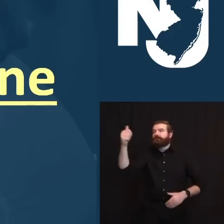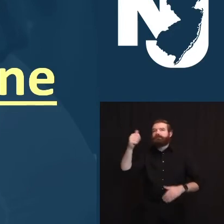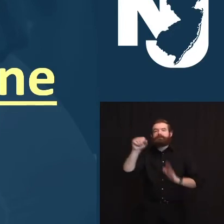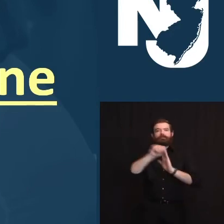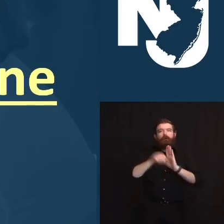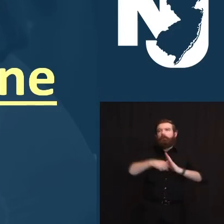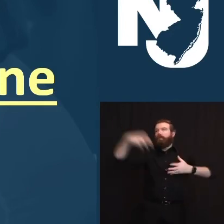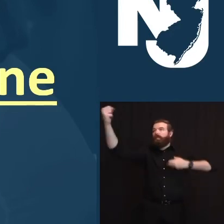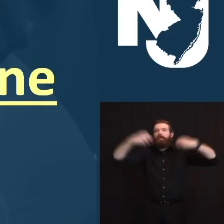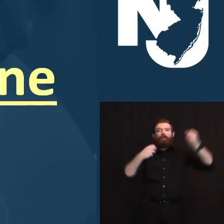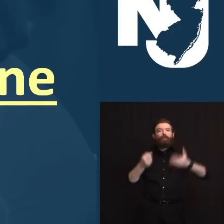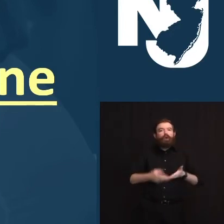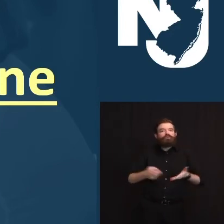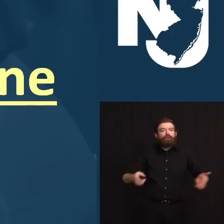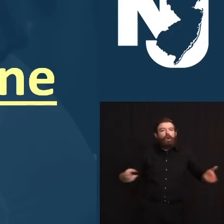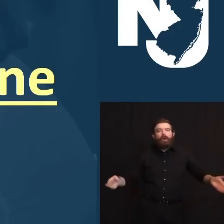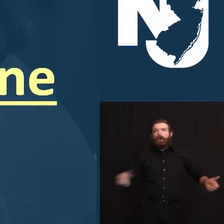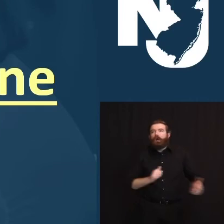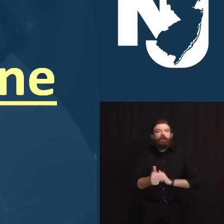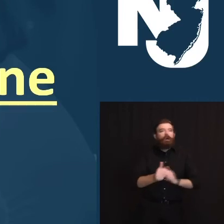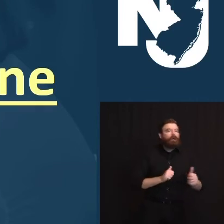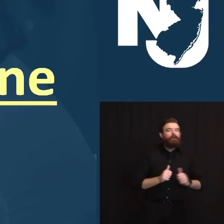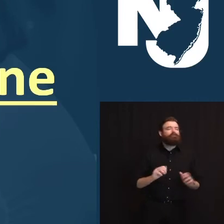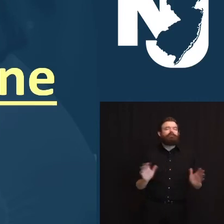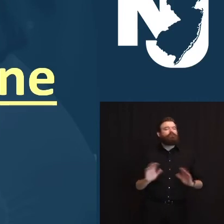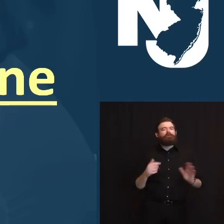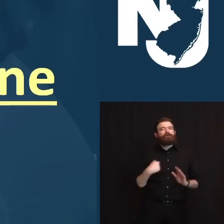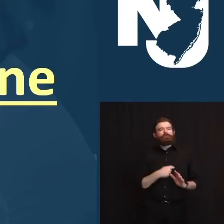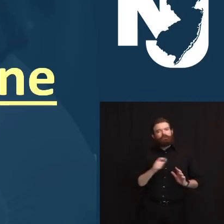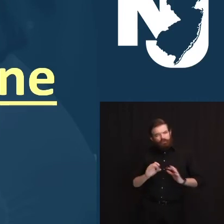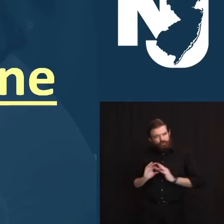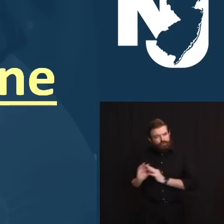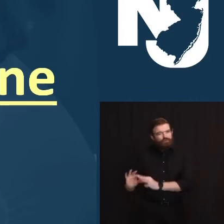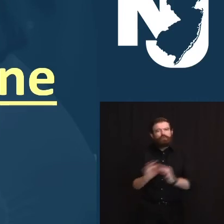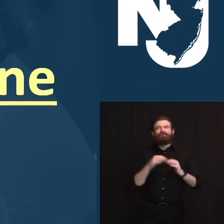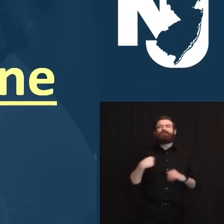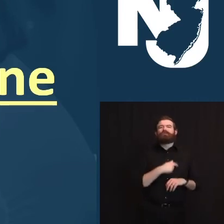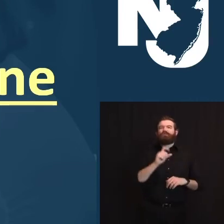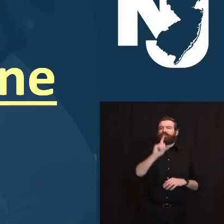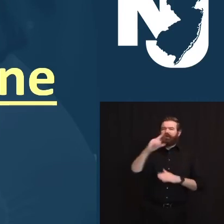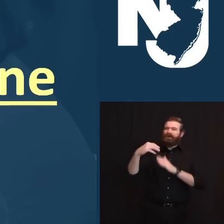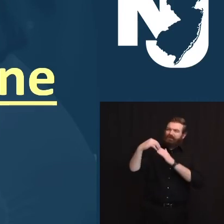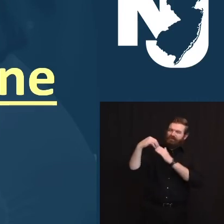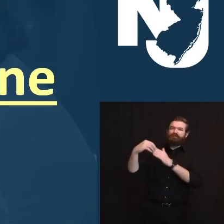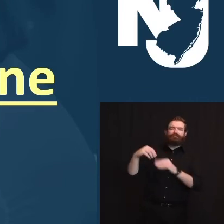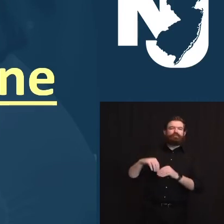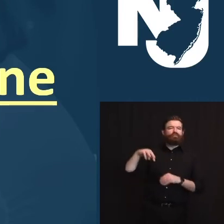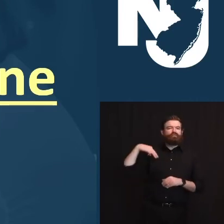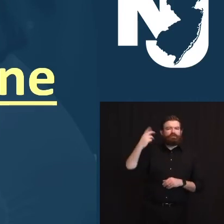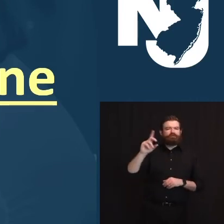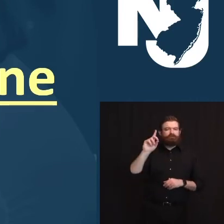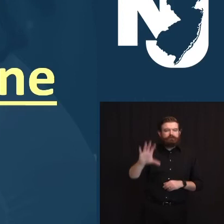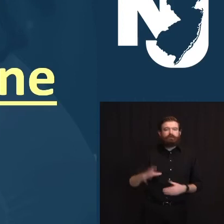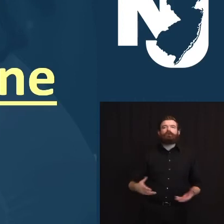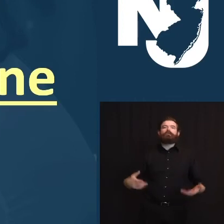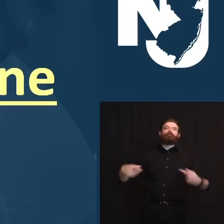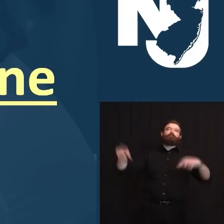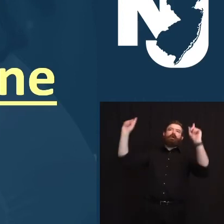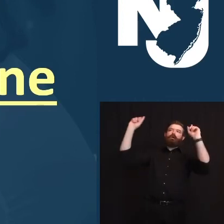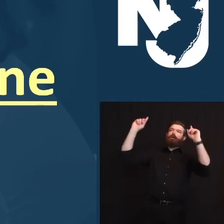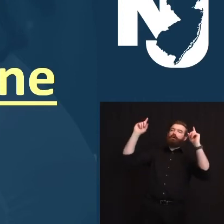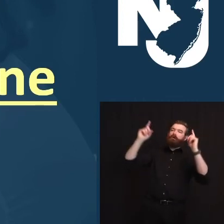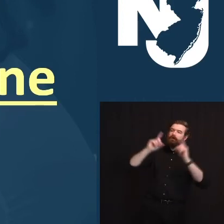national pandemic. We've been needing real leadership out of Washington, and finally we have it. From a commitment to masking up to help